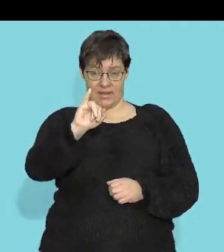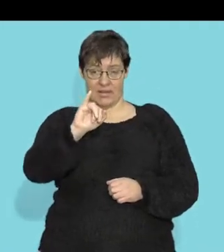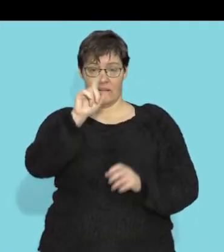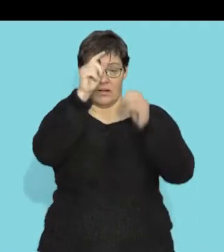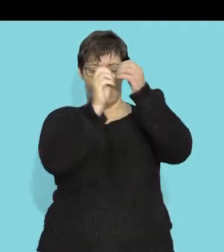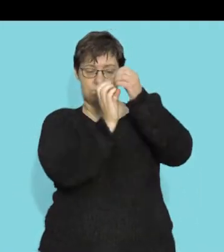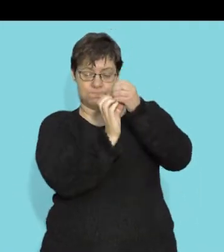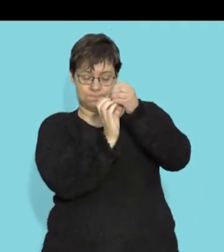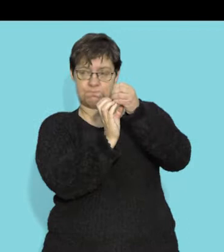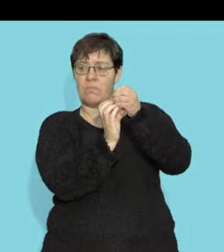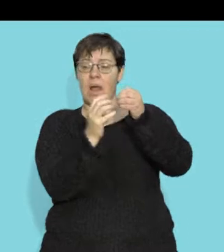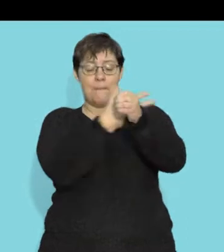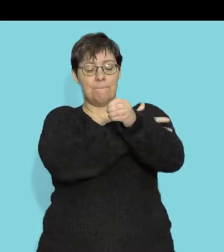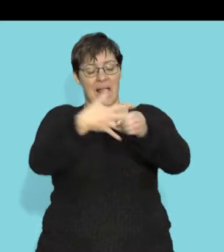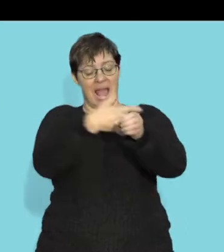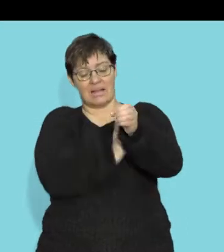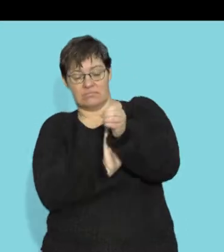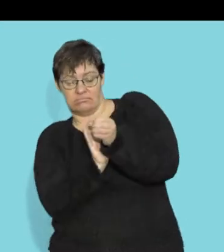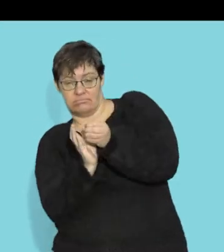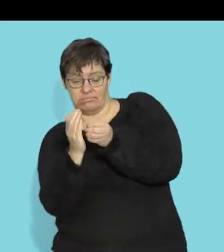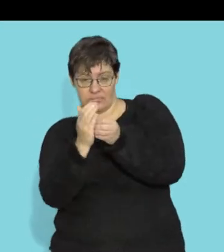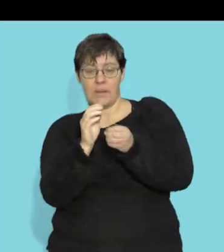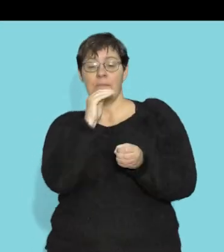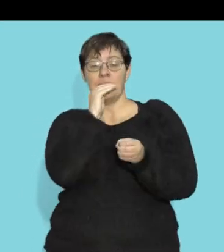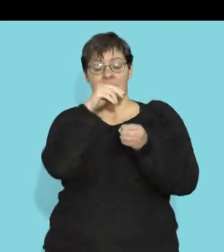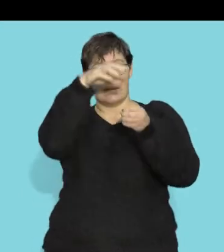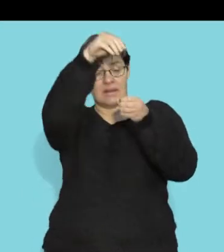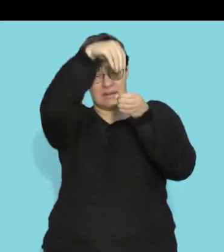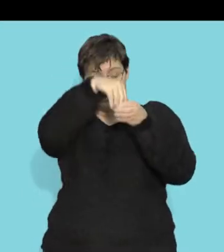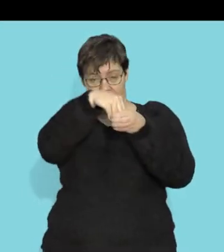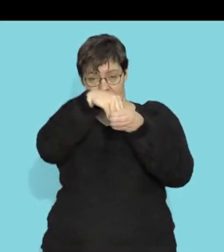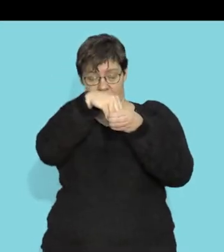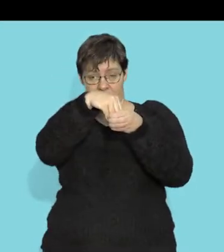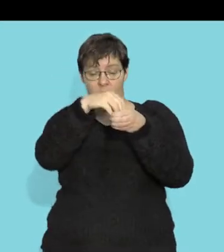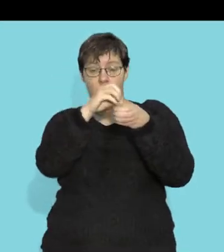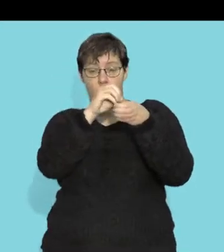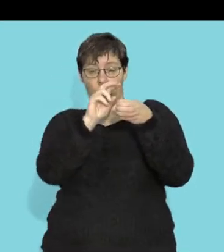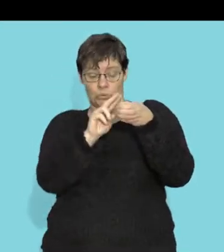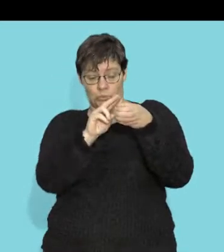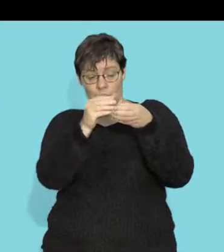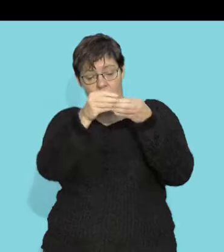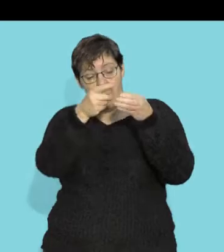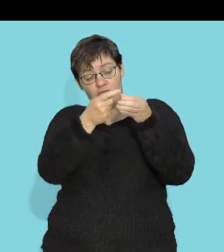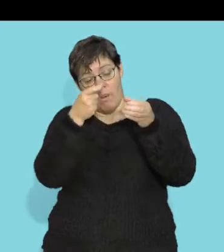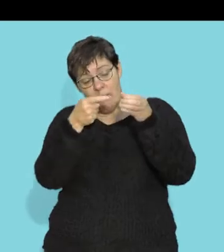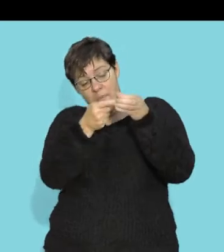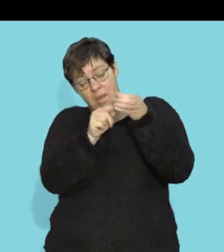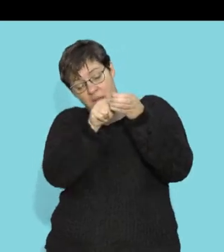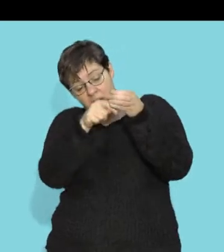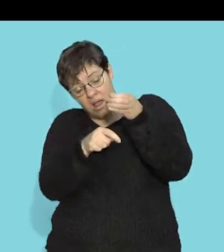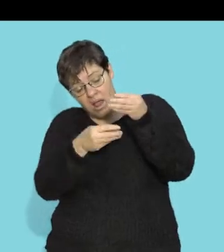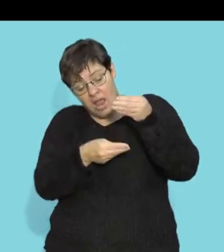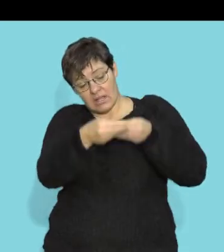here, gaseous exchange means that gases must exchange over